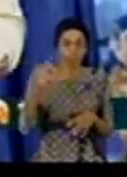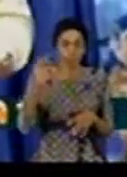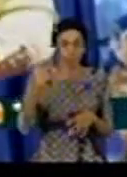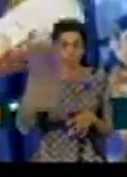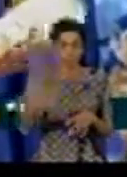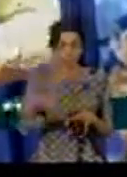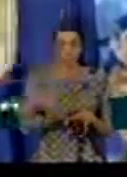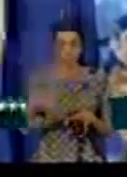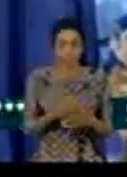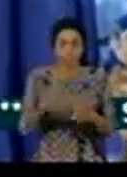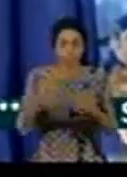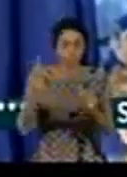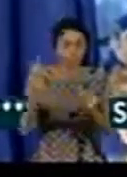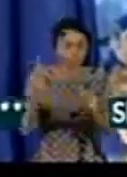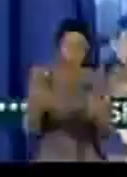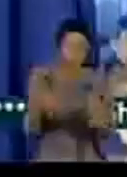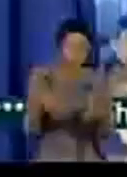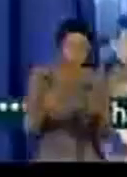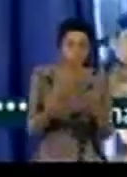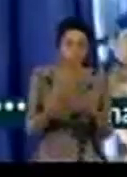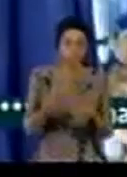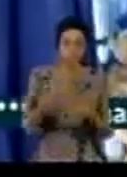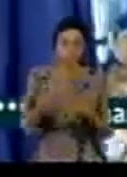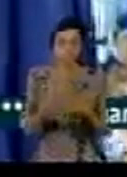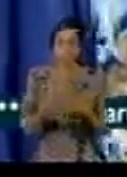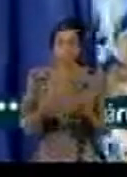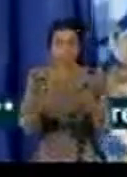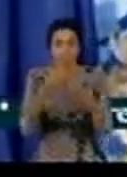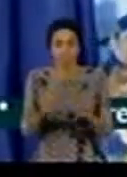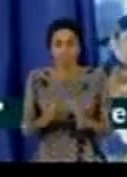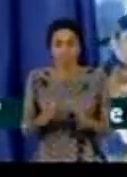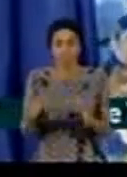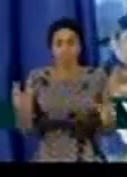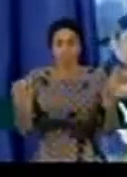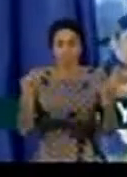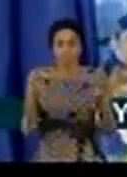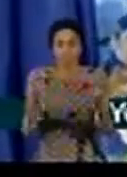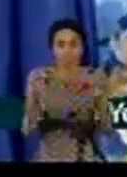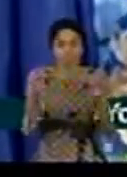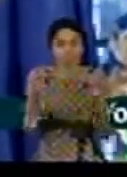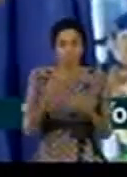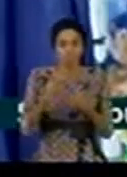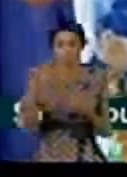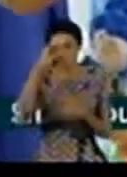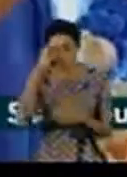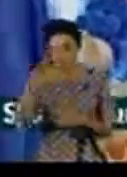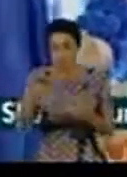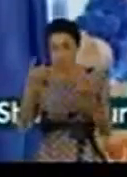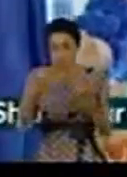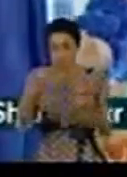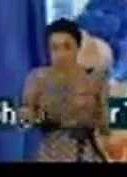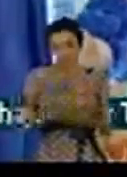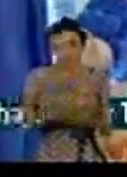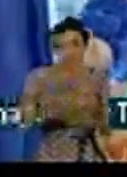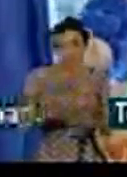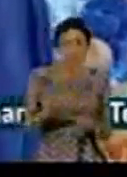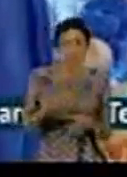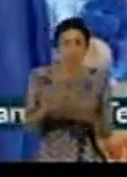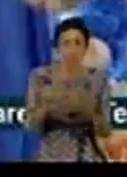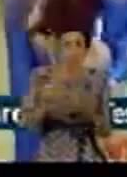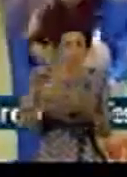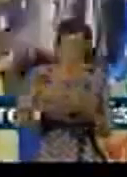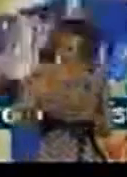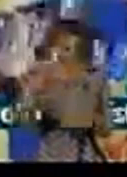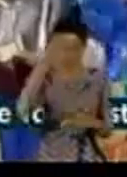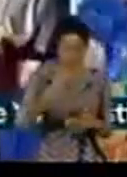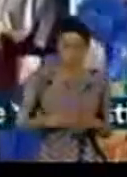So when he came out on the podium, immediately his eyes and my eyes was the first contact